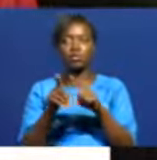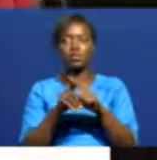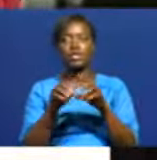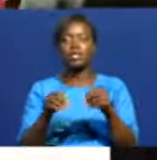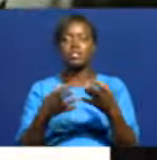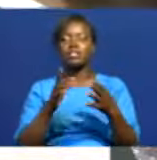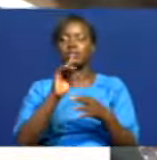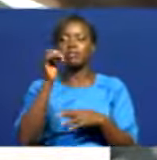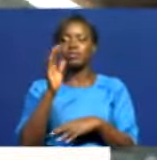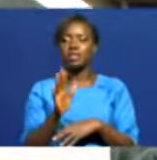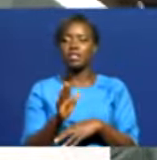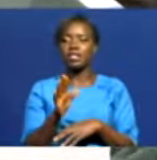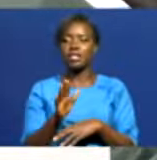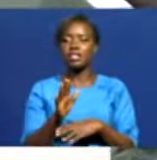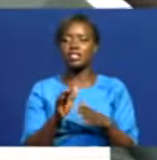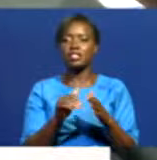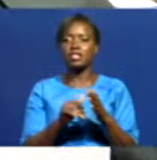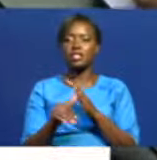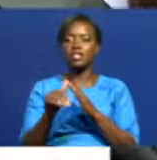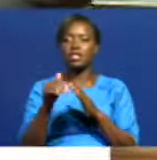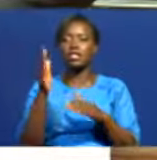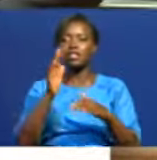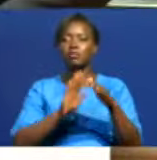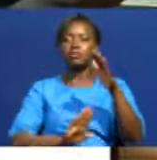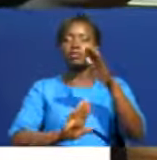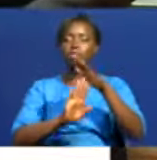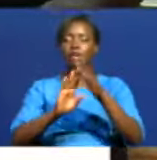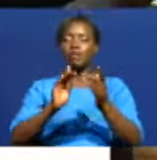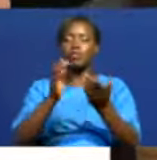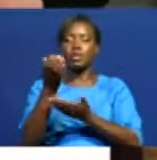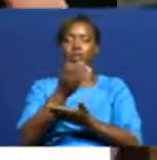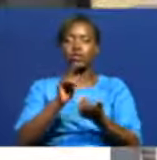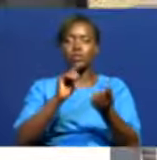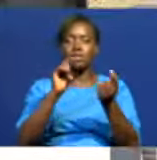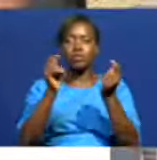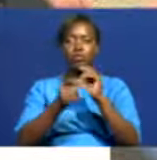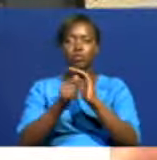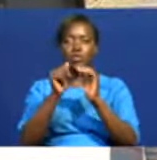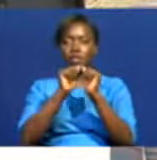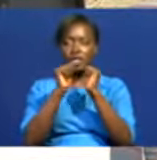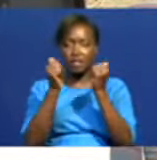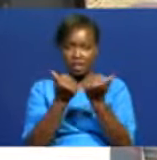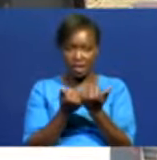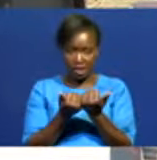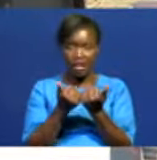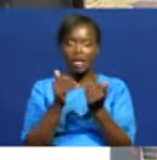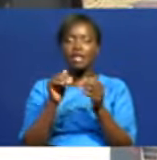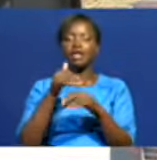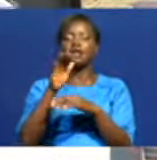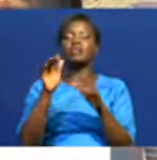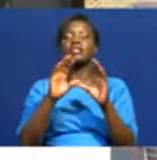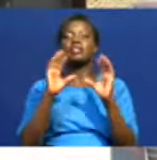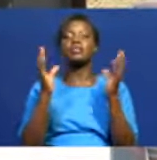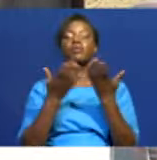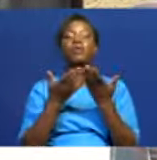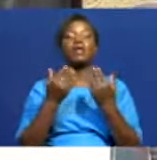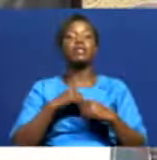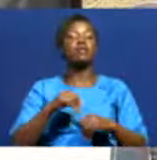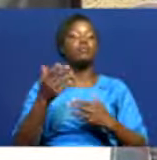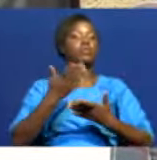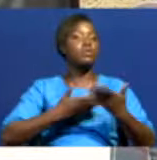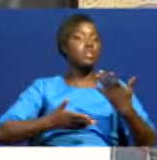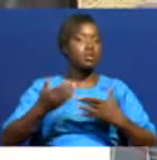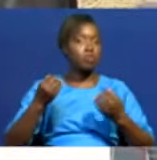to Kenyans under the bottom-up economic transformation agenda. When I was out there in the world, I was able to interact with many